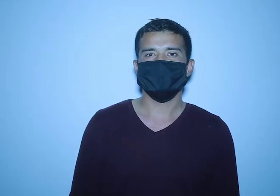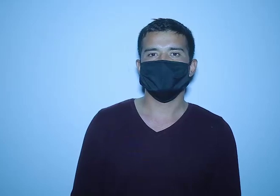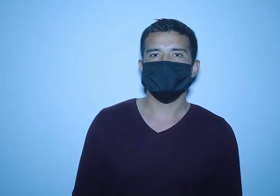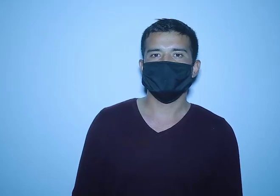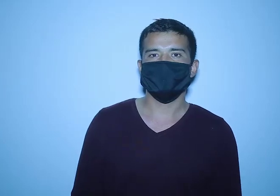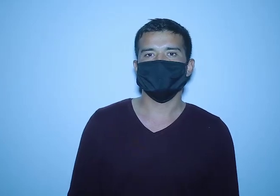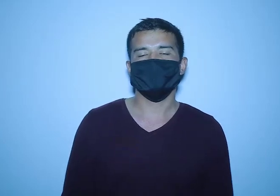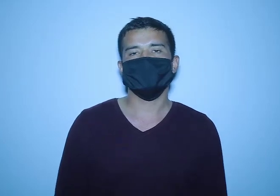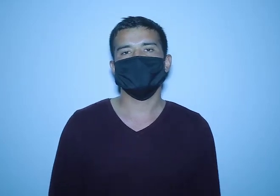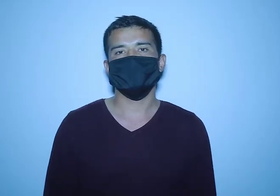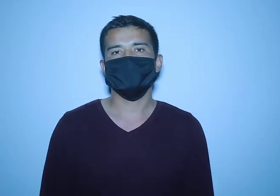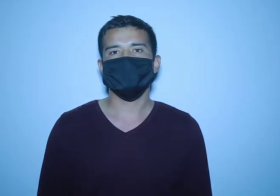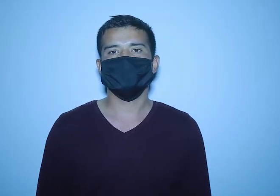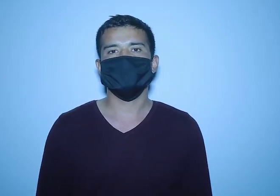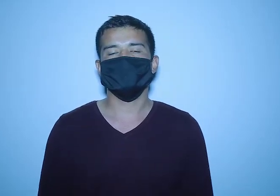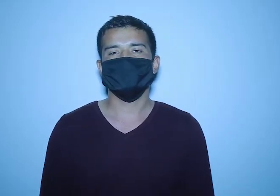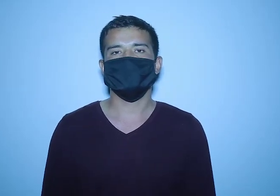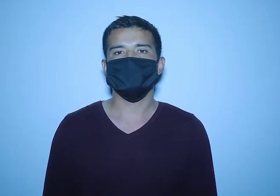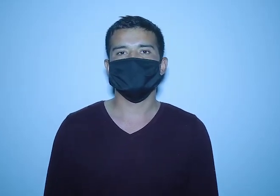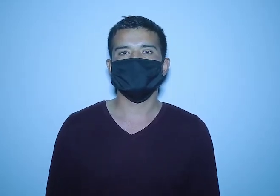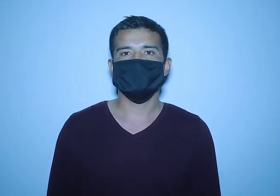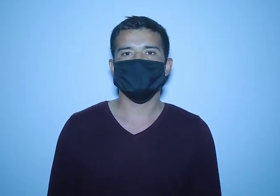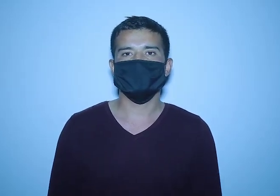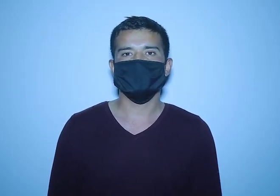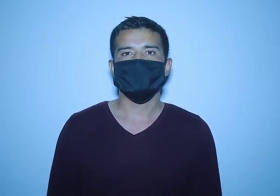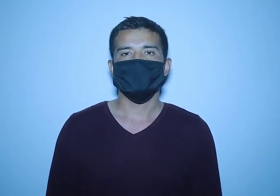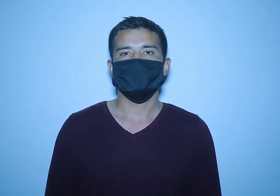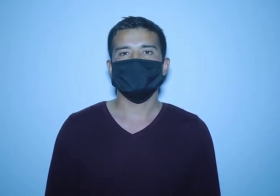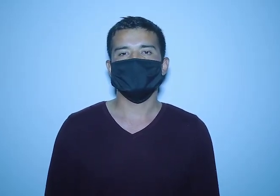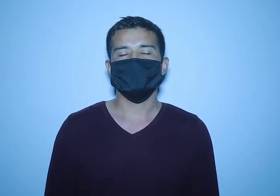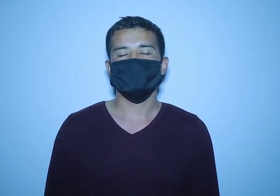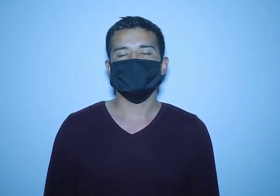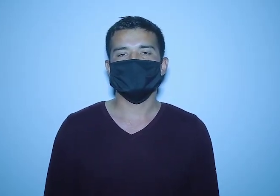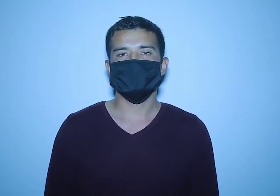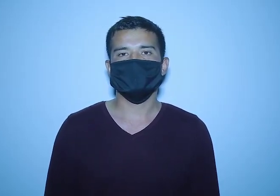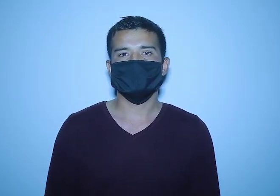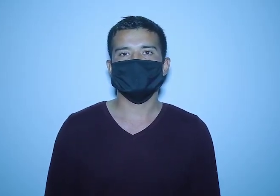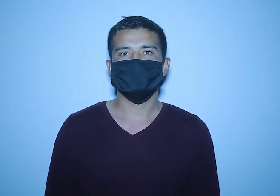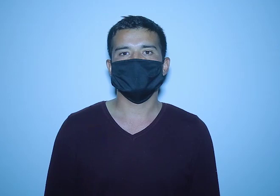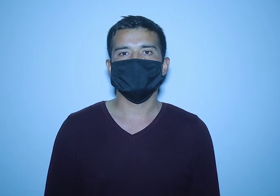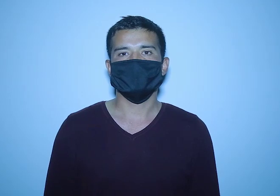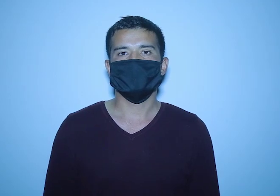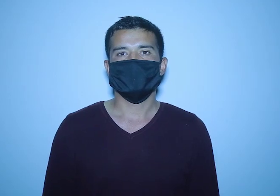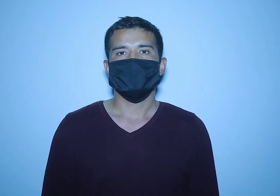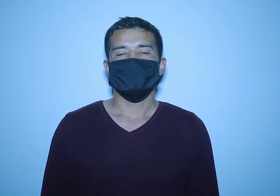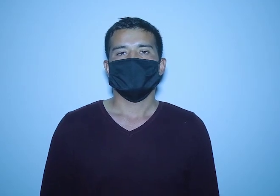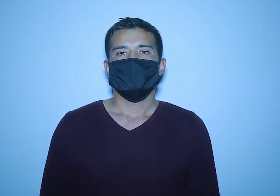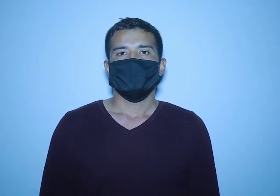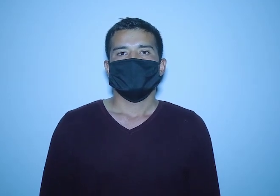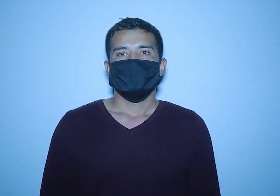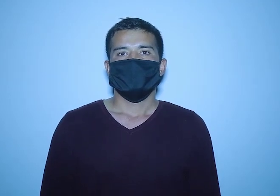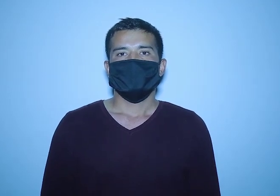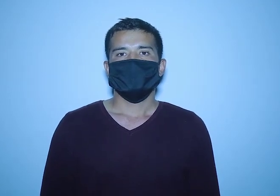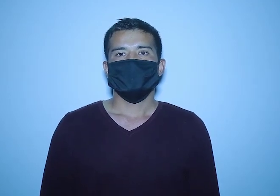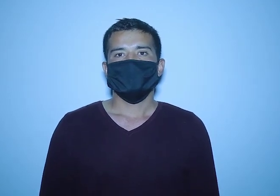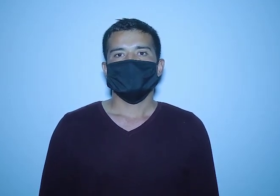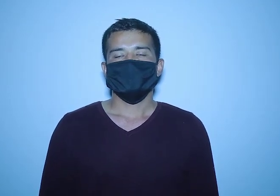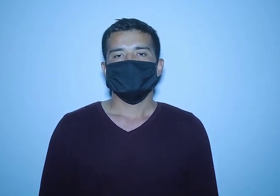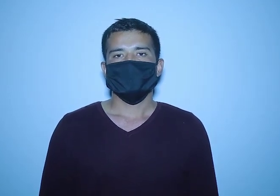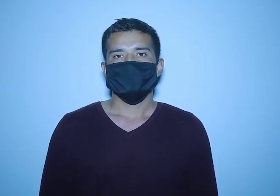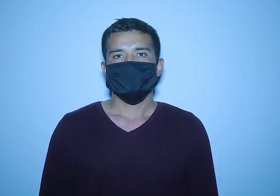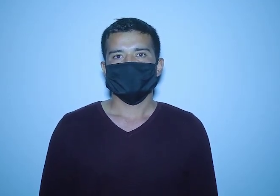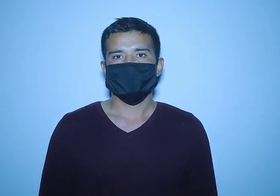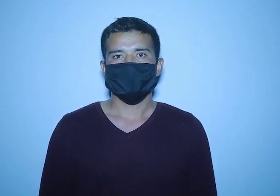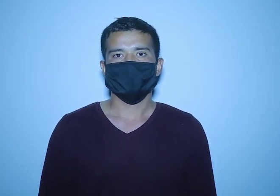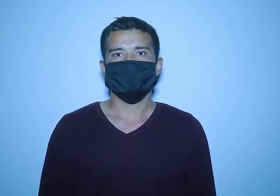Men Matif Otamurod, Qoraqo'l tumani Qovacha mahallasida tug'ilganman. Men bugun 28 aprel kuni Farab tumanidan